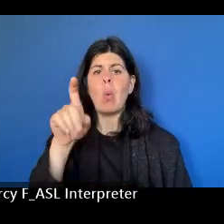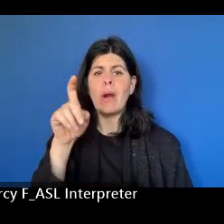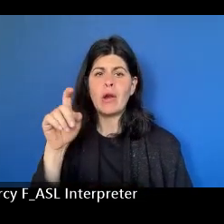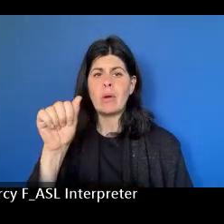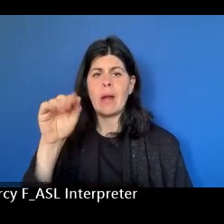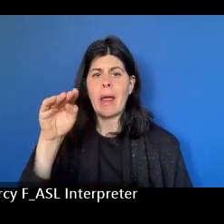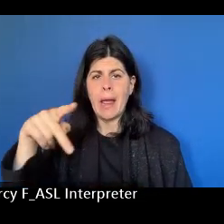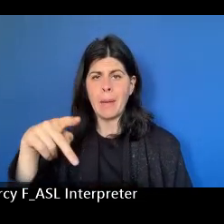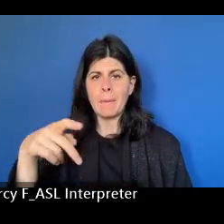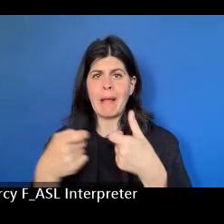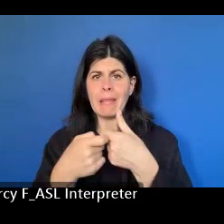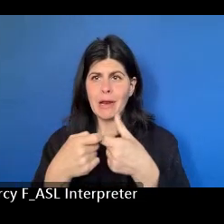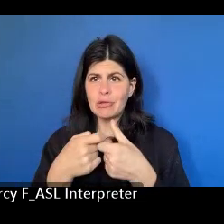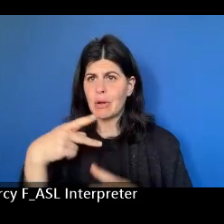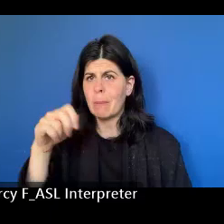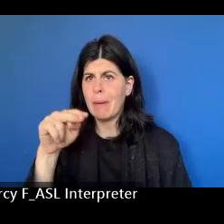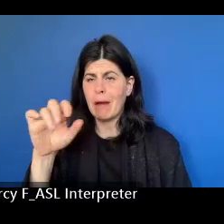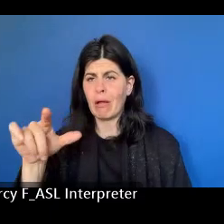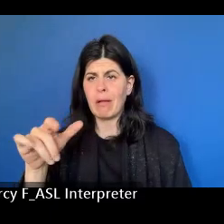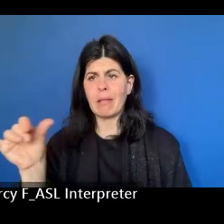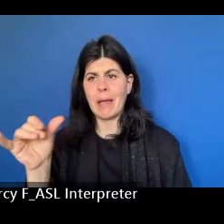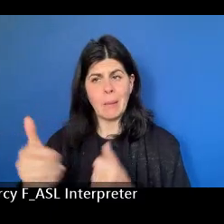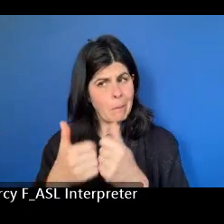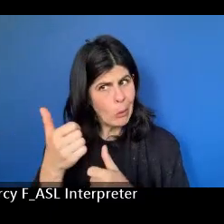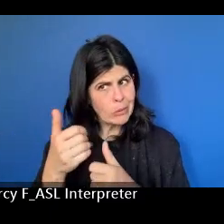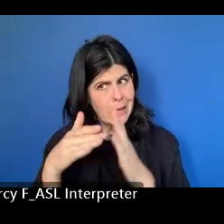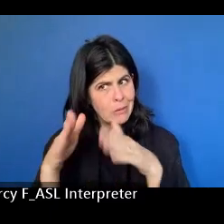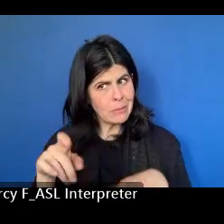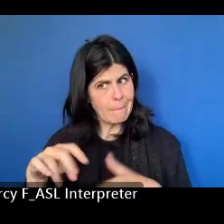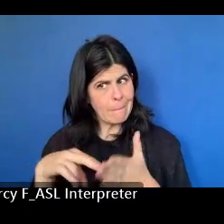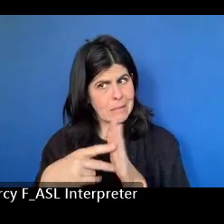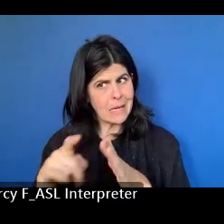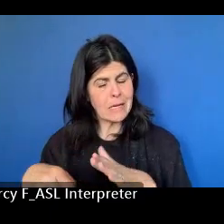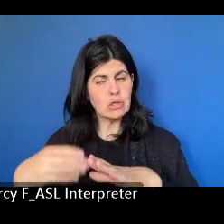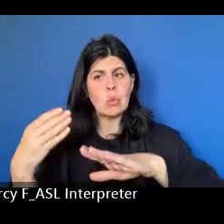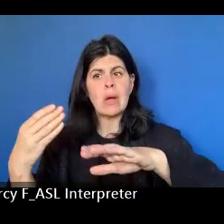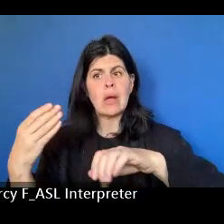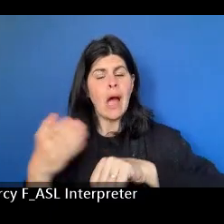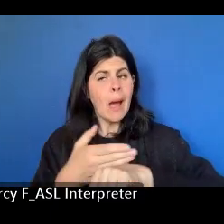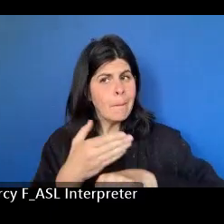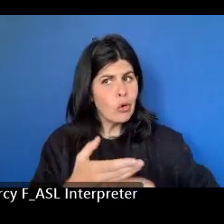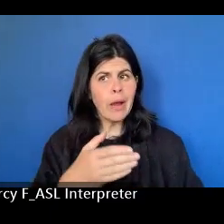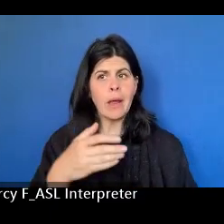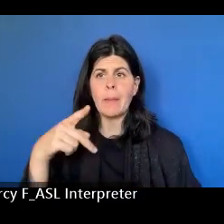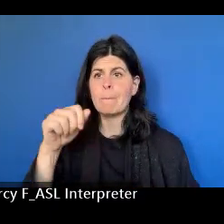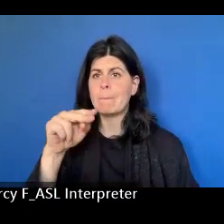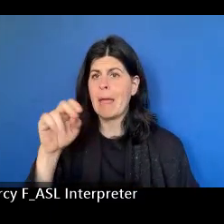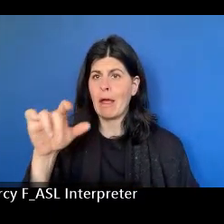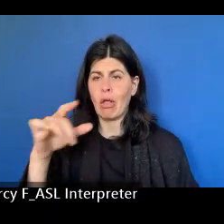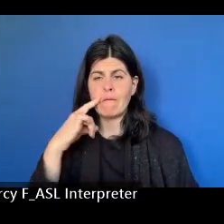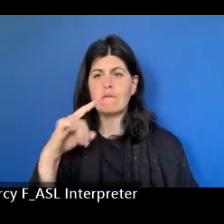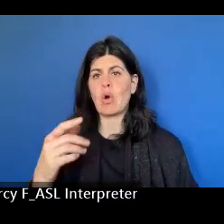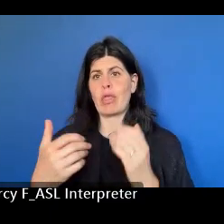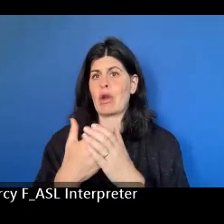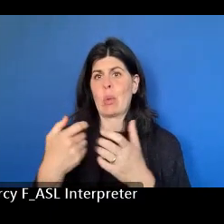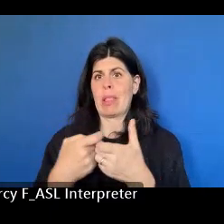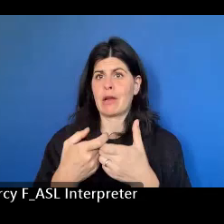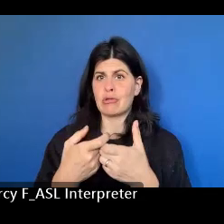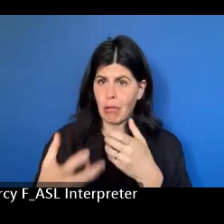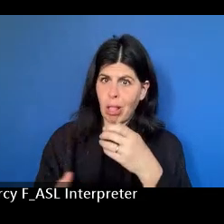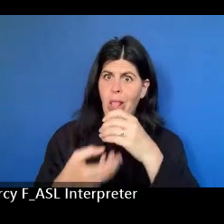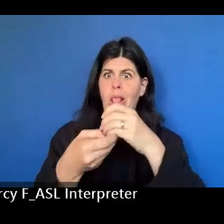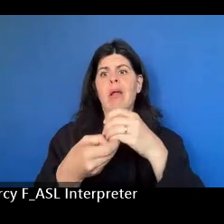in this neighborhood, which means that I would have to upgrade the panel to handle all this new electrical load if I got all these